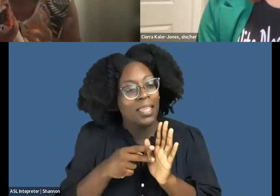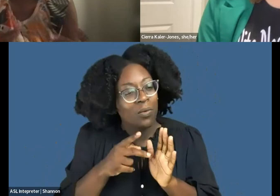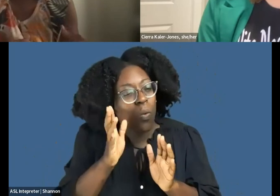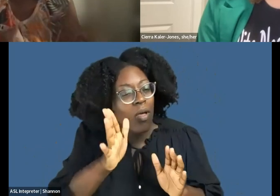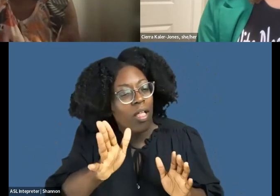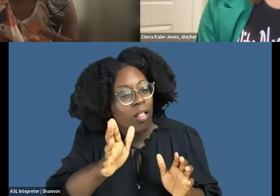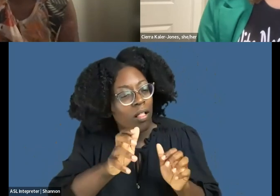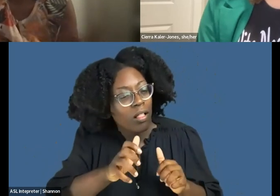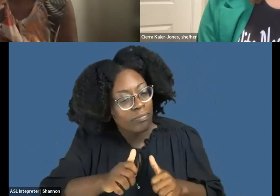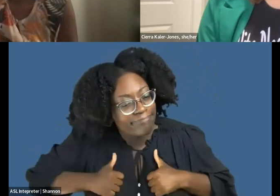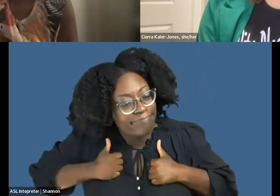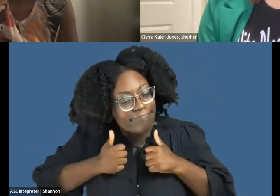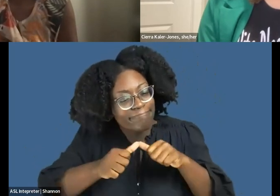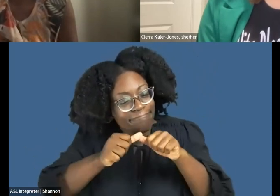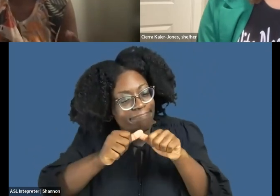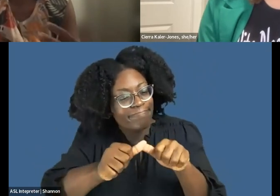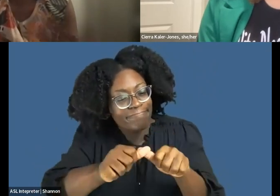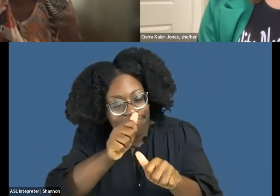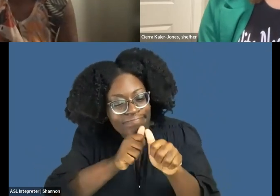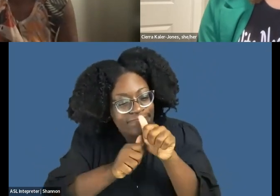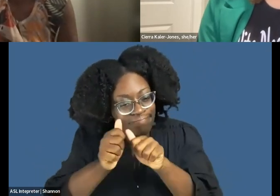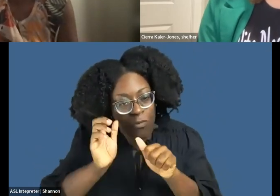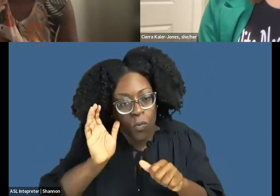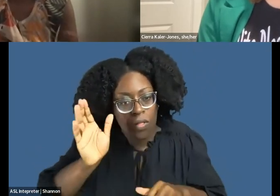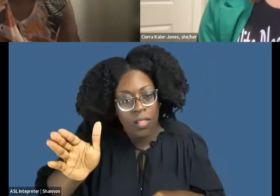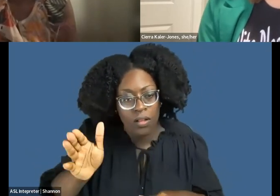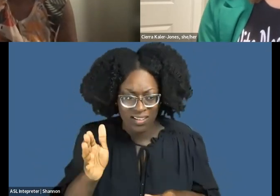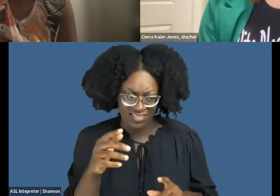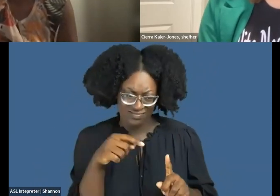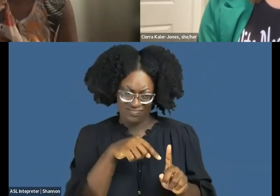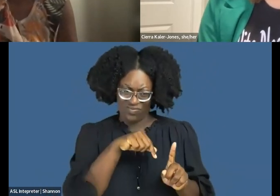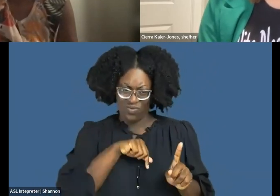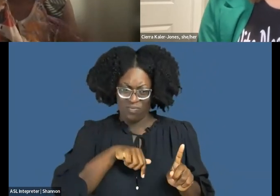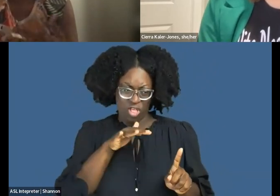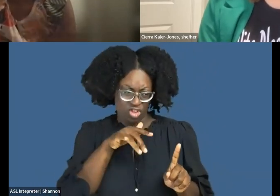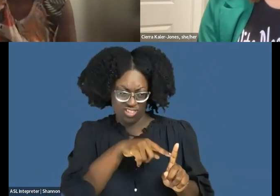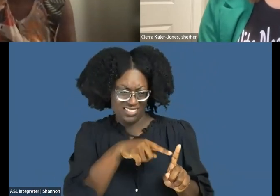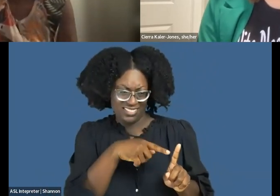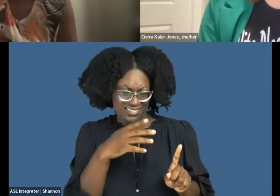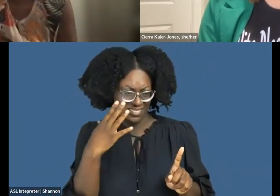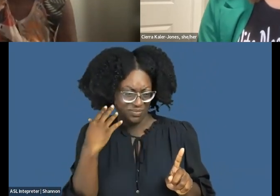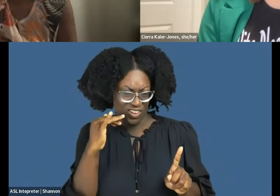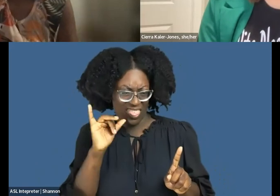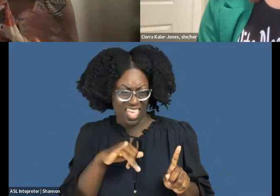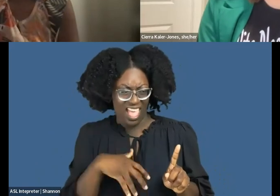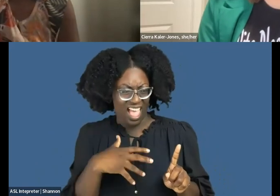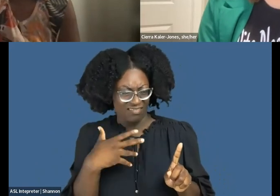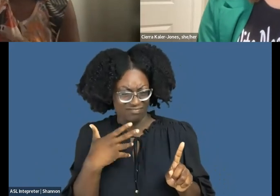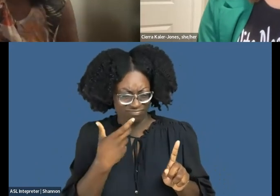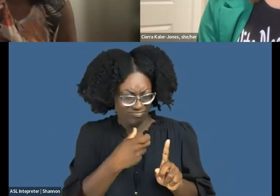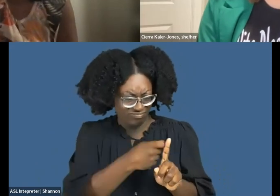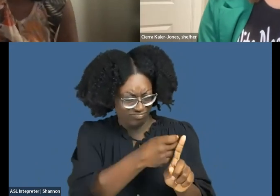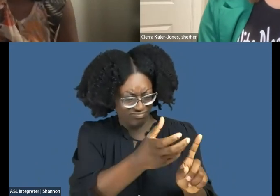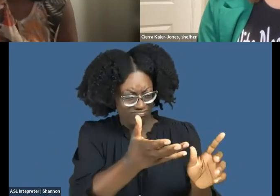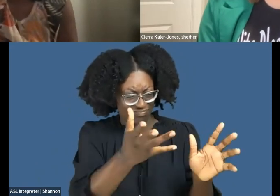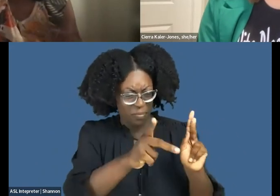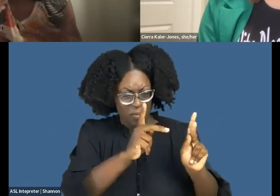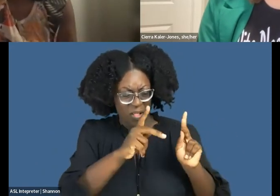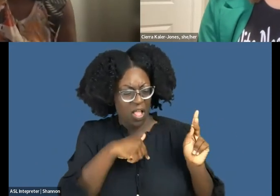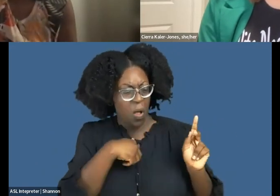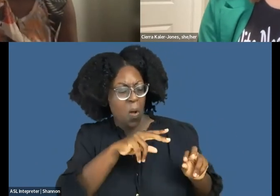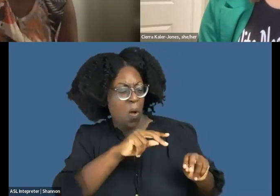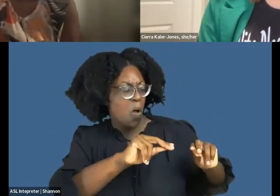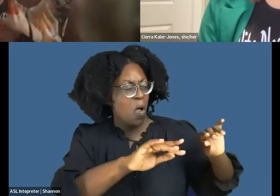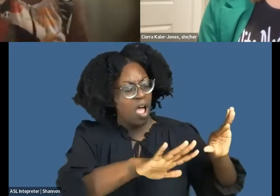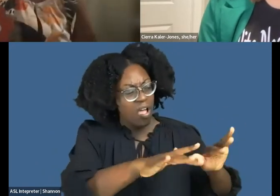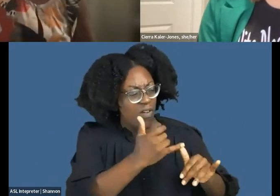one, right? She was certainly under attack for her beliefs and her teachings, and she kept on keeping on, and she endured it, right? And is